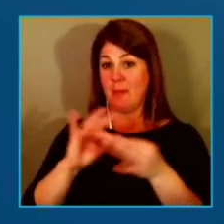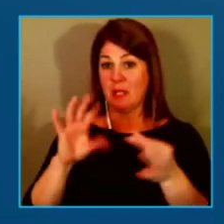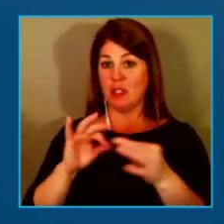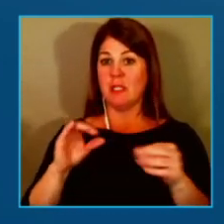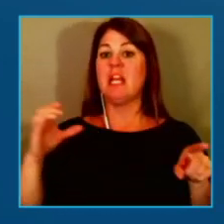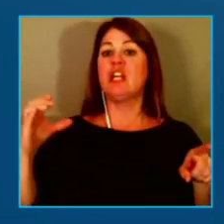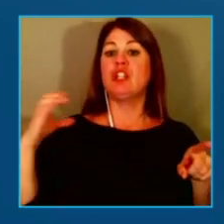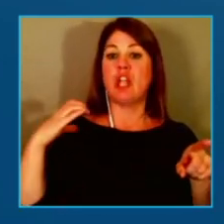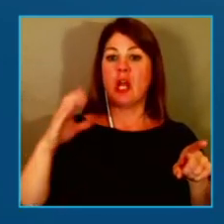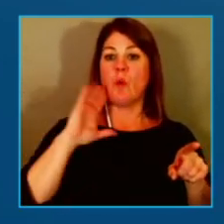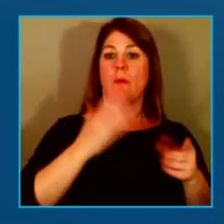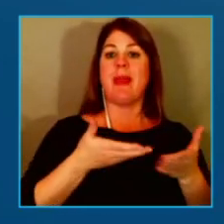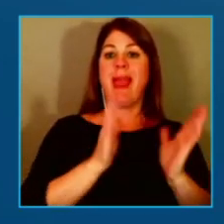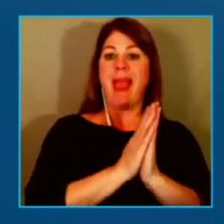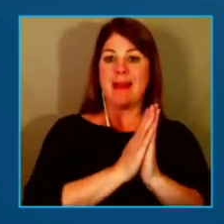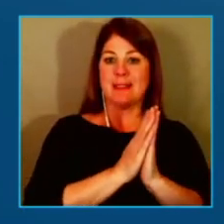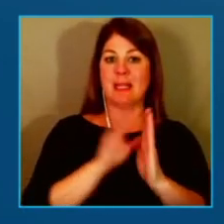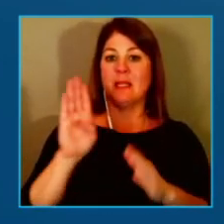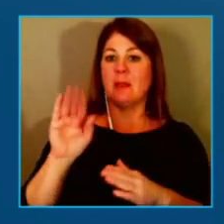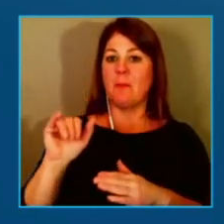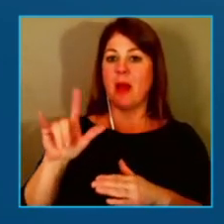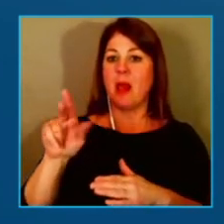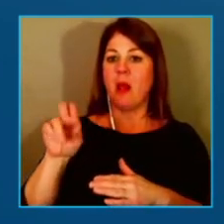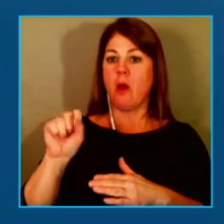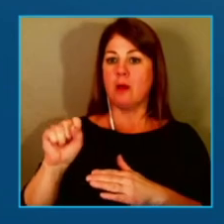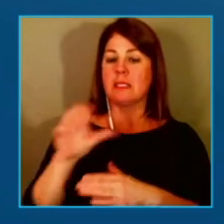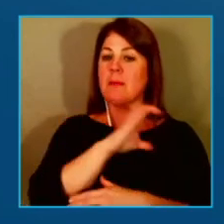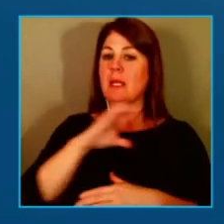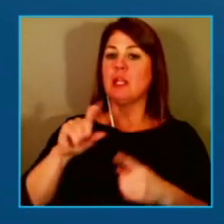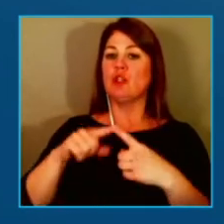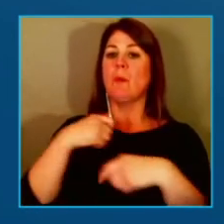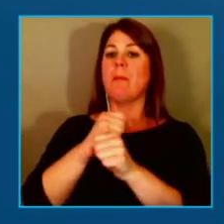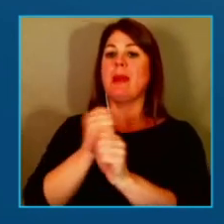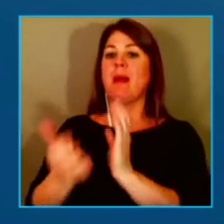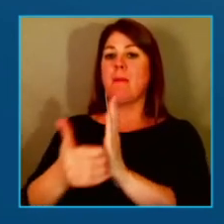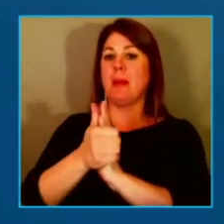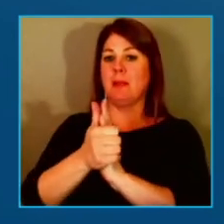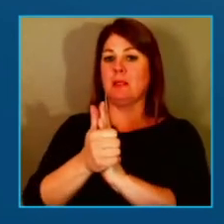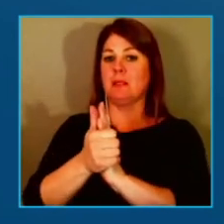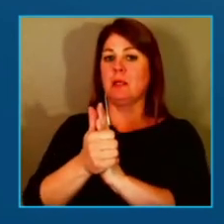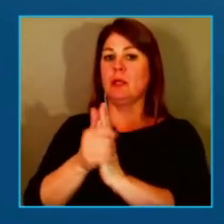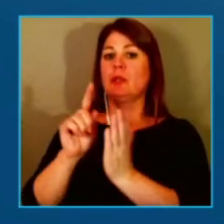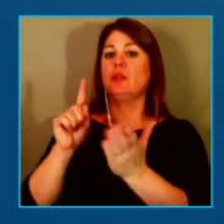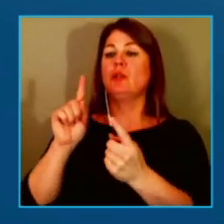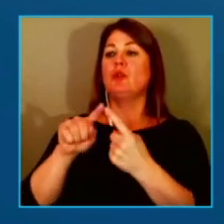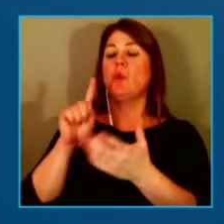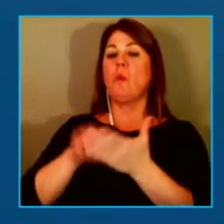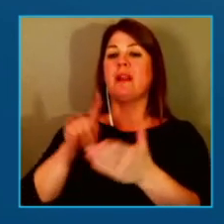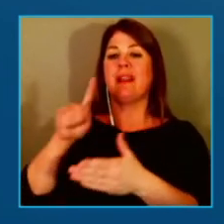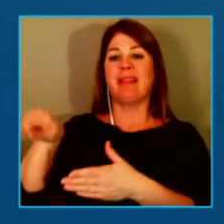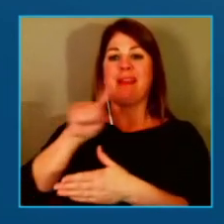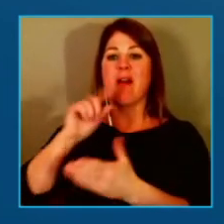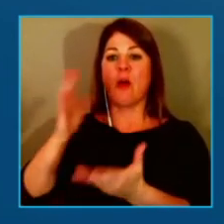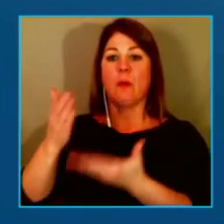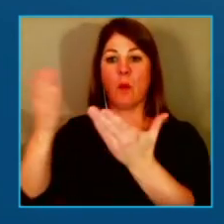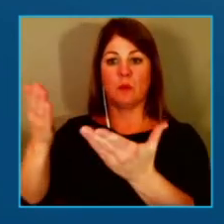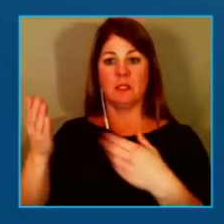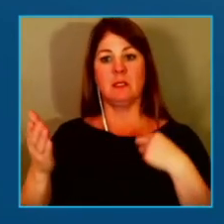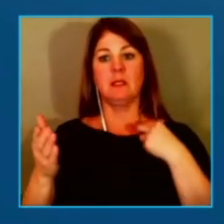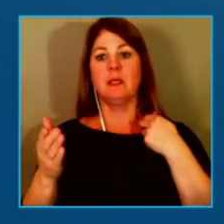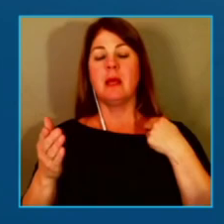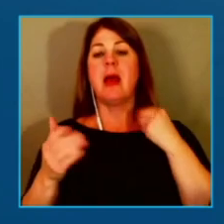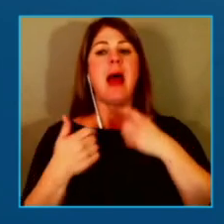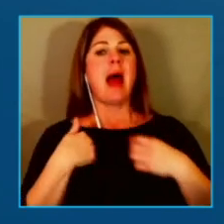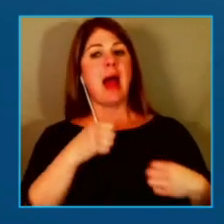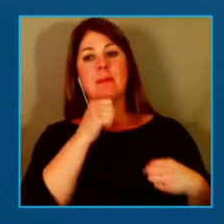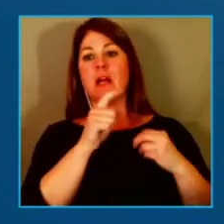the Bylaws Committee to consider an amendment to what they are proposing. I don't know that she can just change it, but I